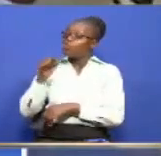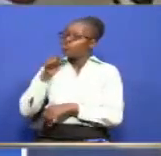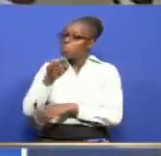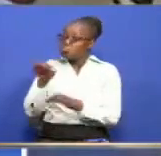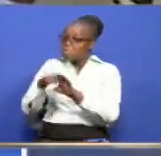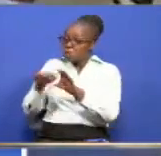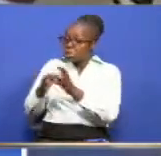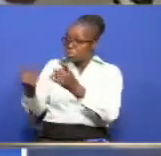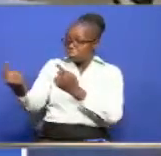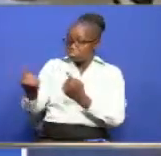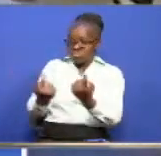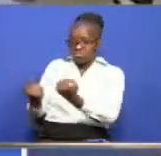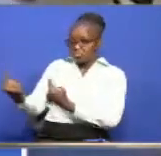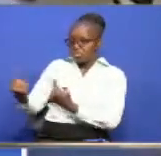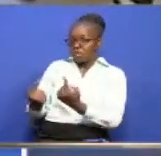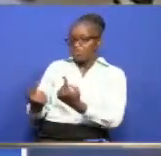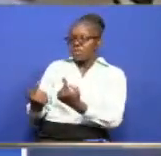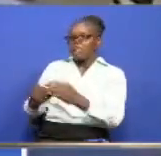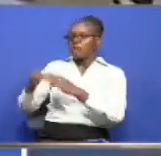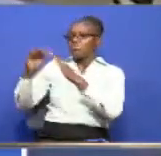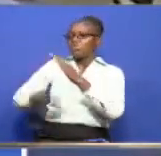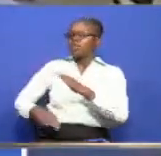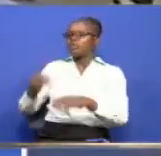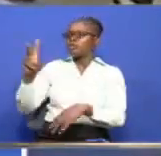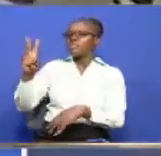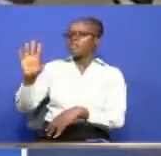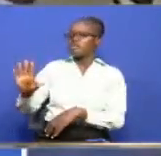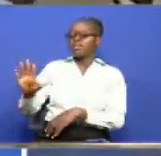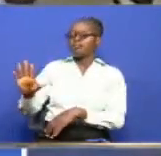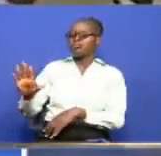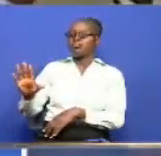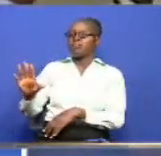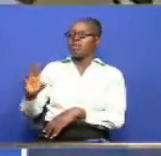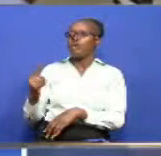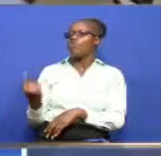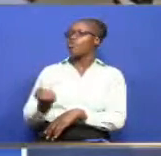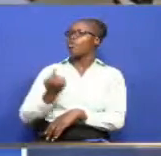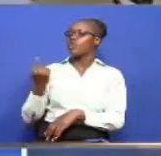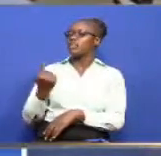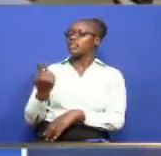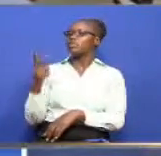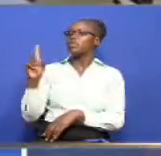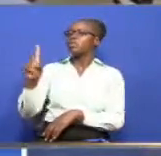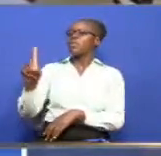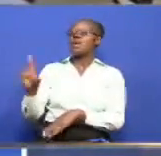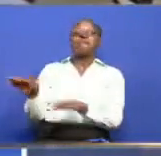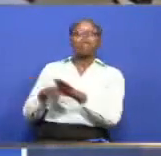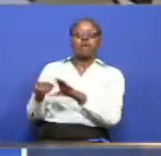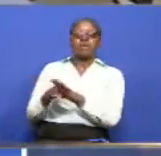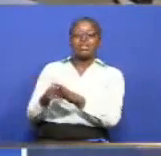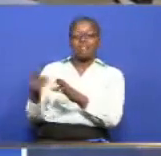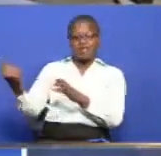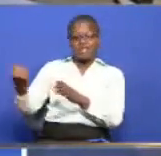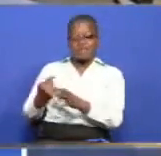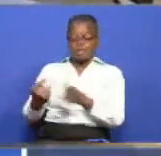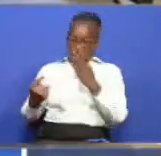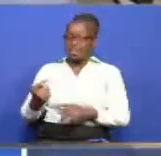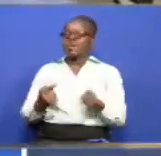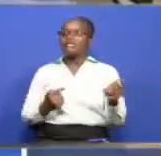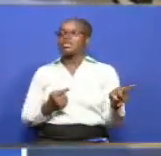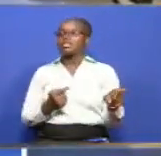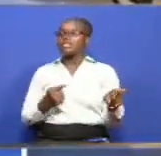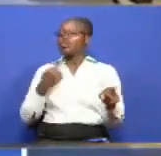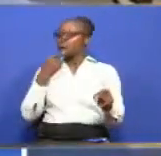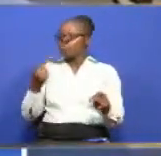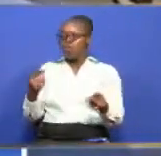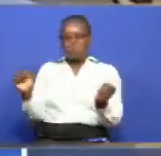the assembly, there were less than 25. To be precise, only 21 members turned up on his side today. So basically, he's unable